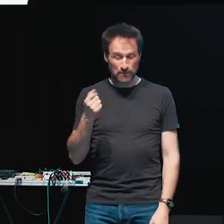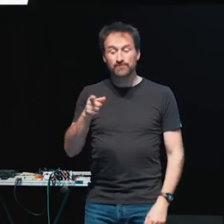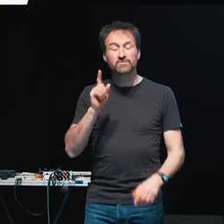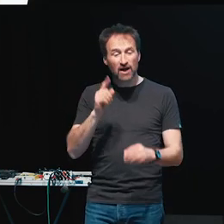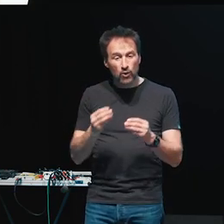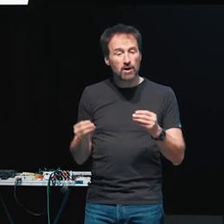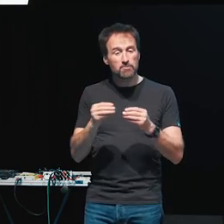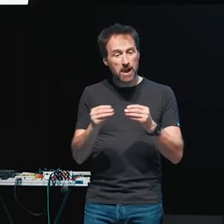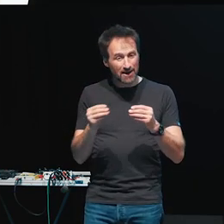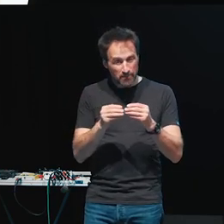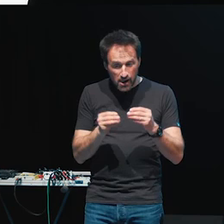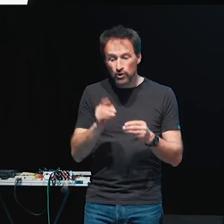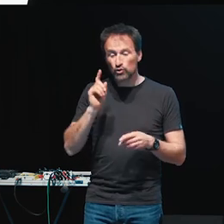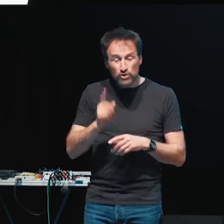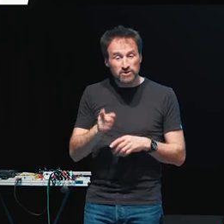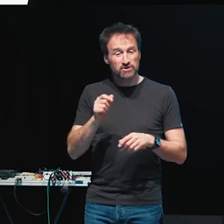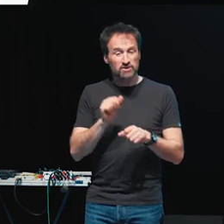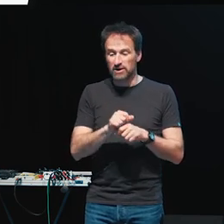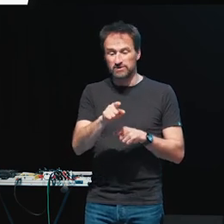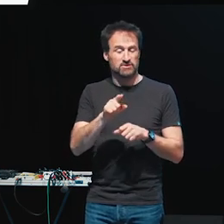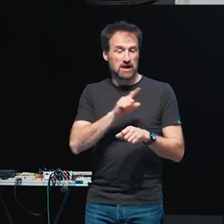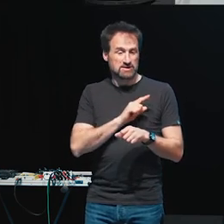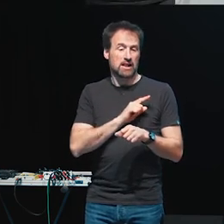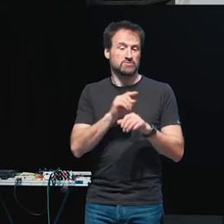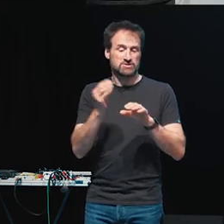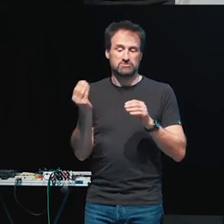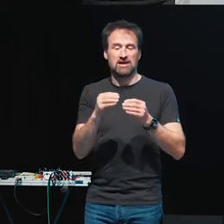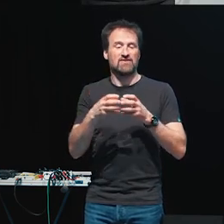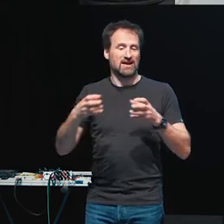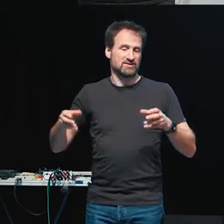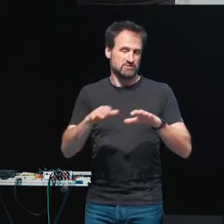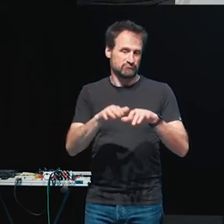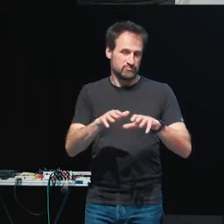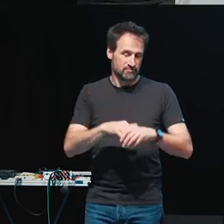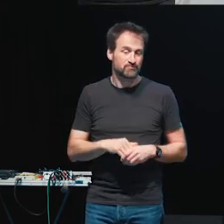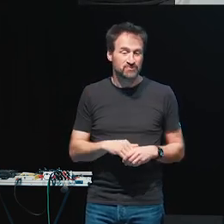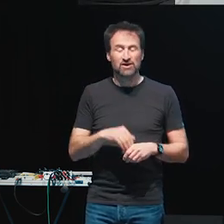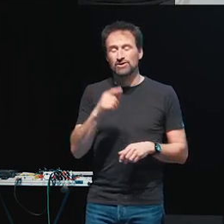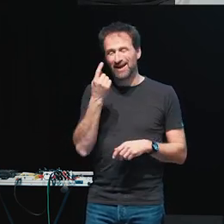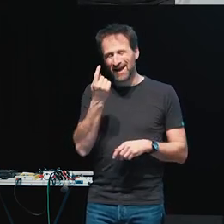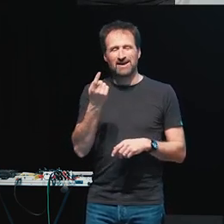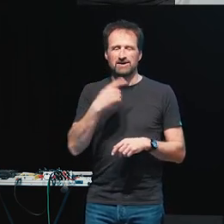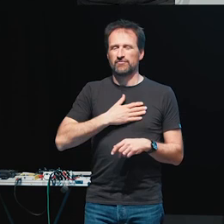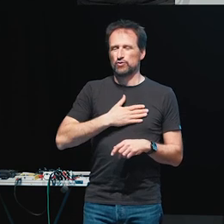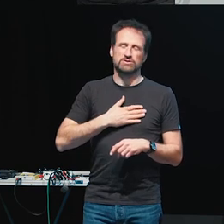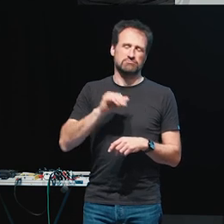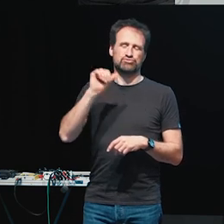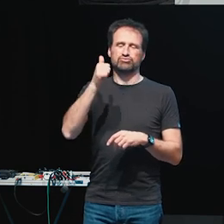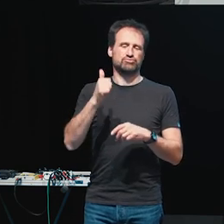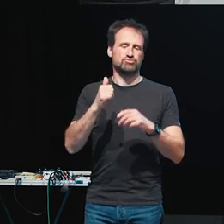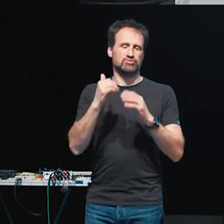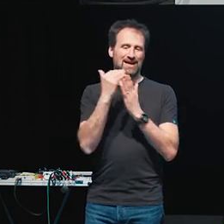write your own custom rules for that, and of course we are. So one of the most successful rules that we love a